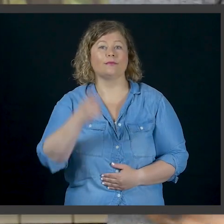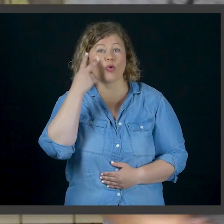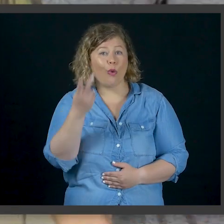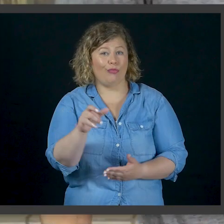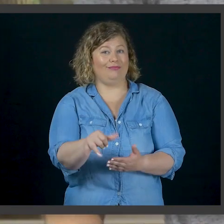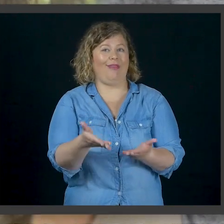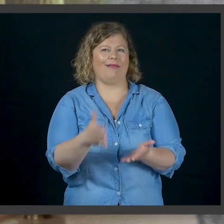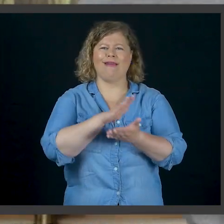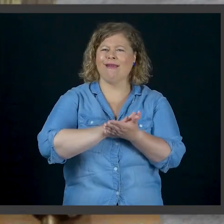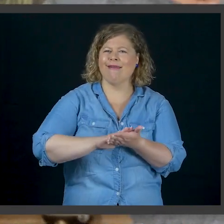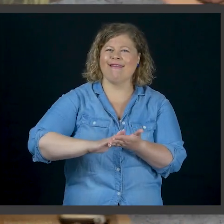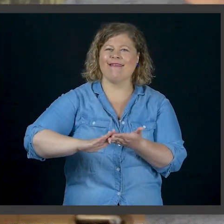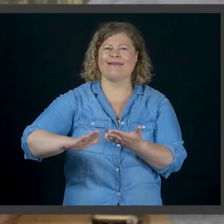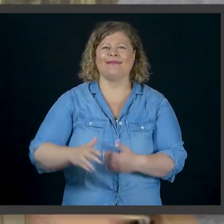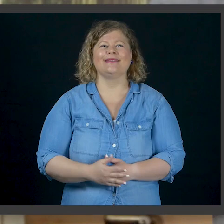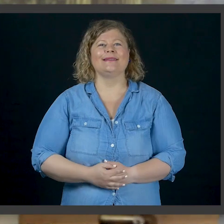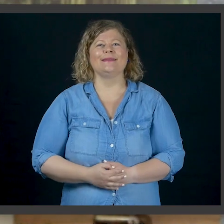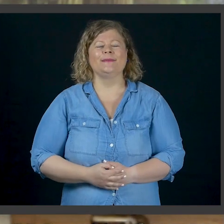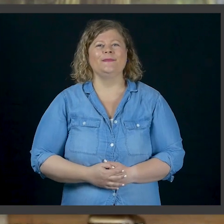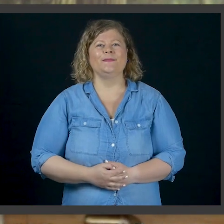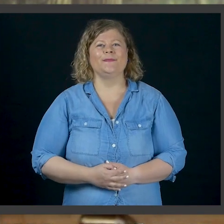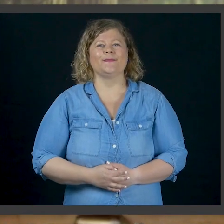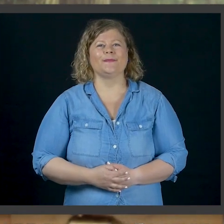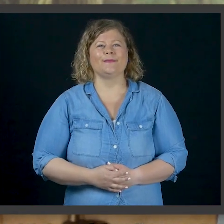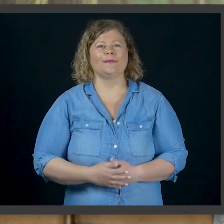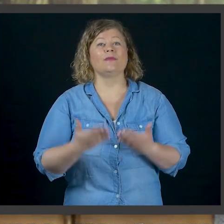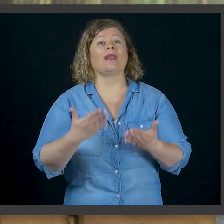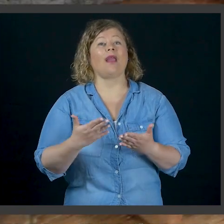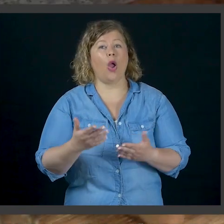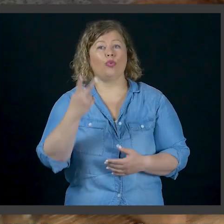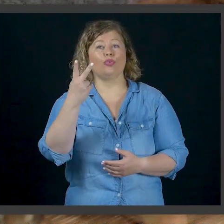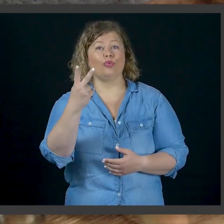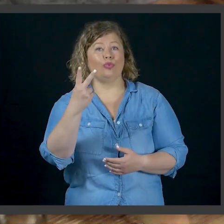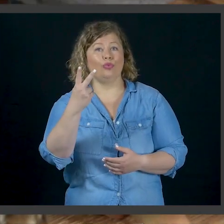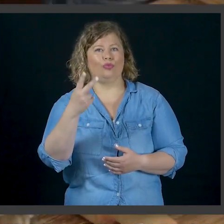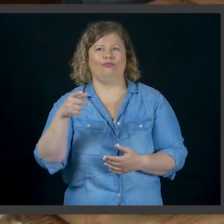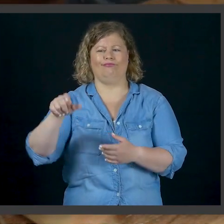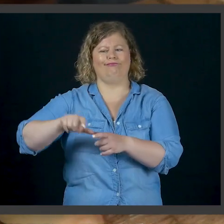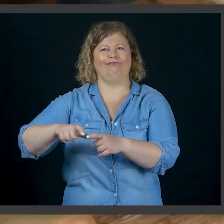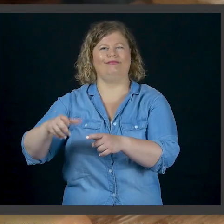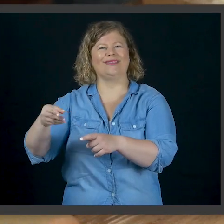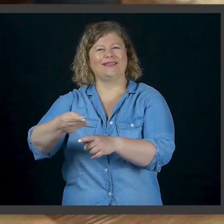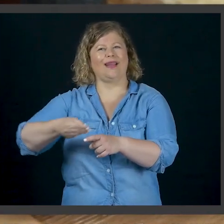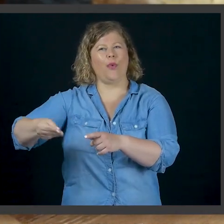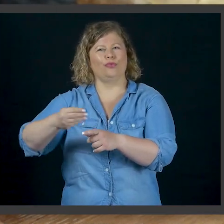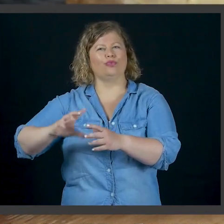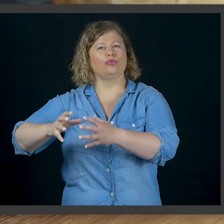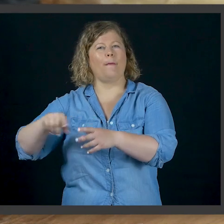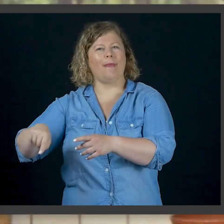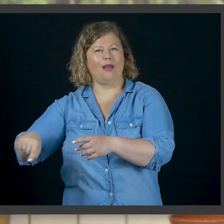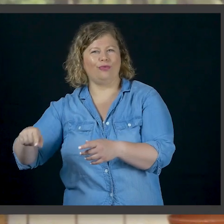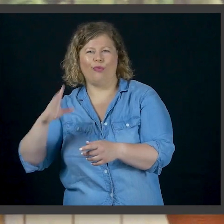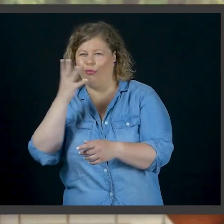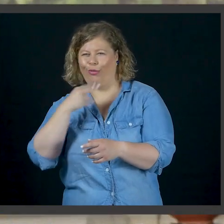Look at that. So nice. Now, spread 2 tablespoons of